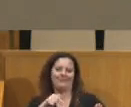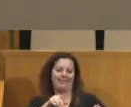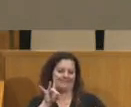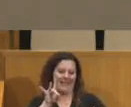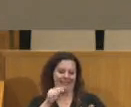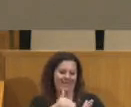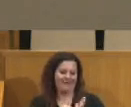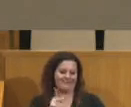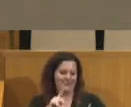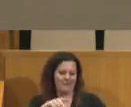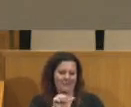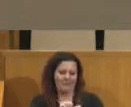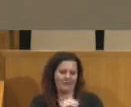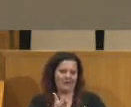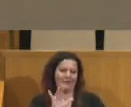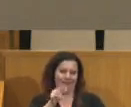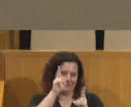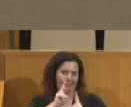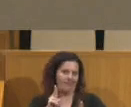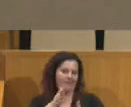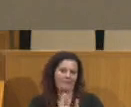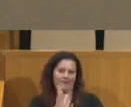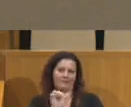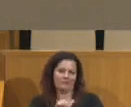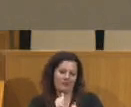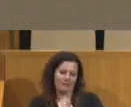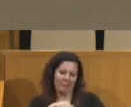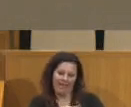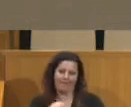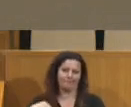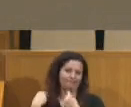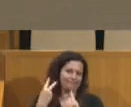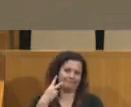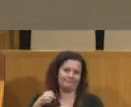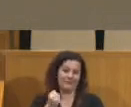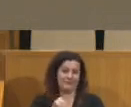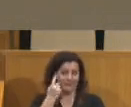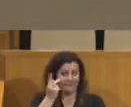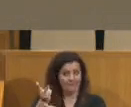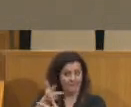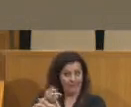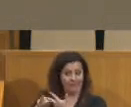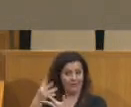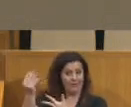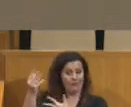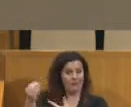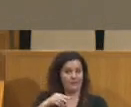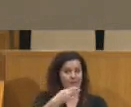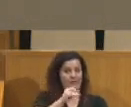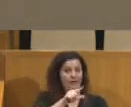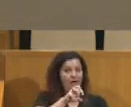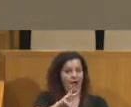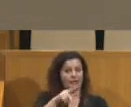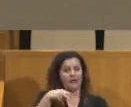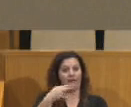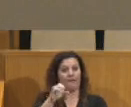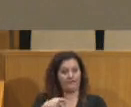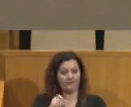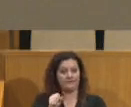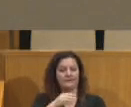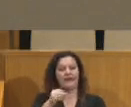who I love dearly and who really inspire me to do this work, and some in particular